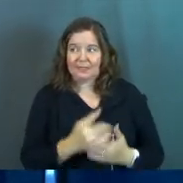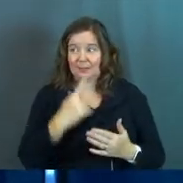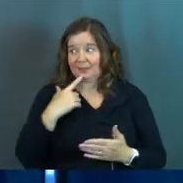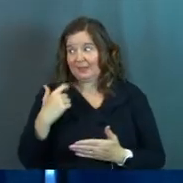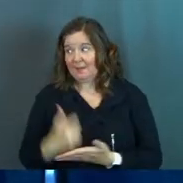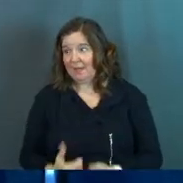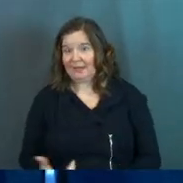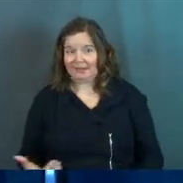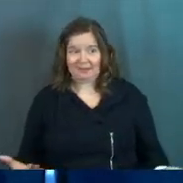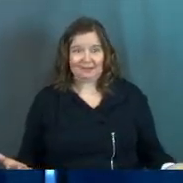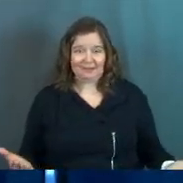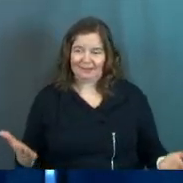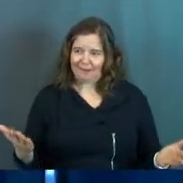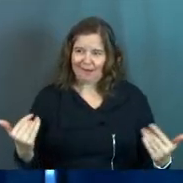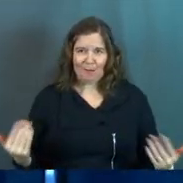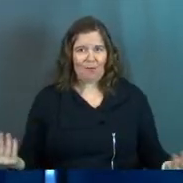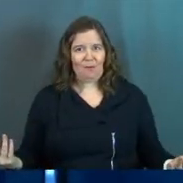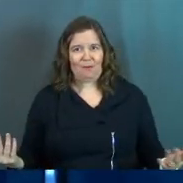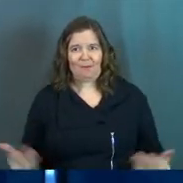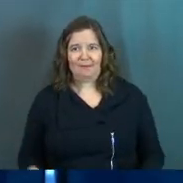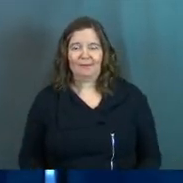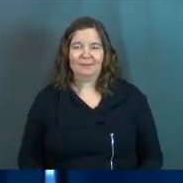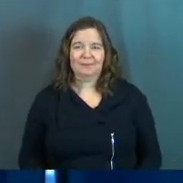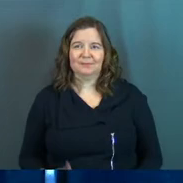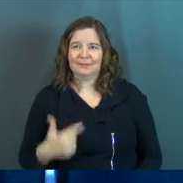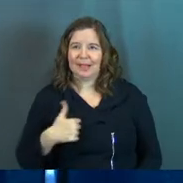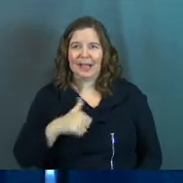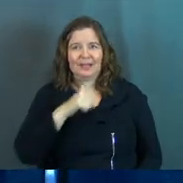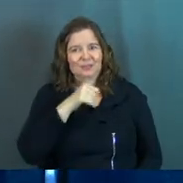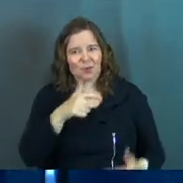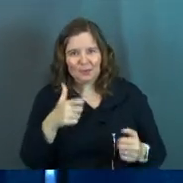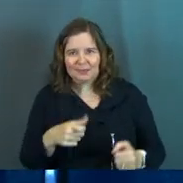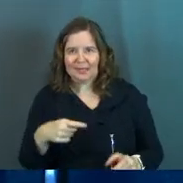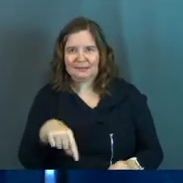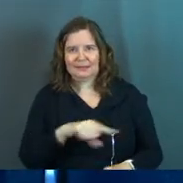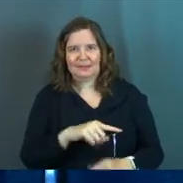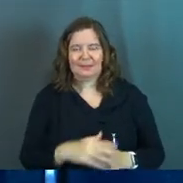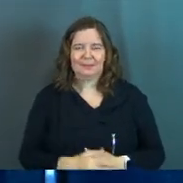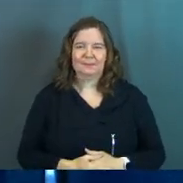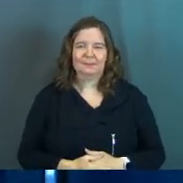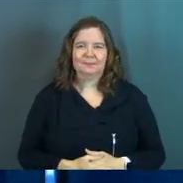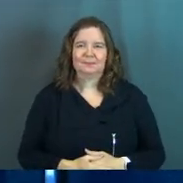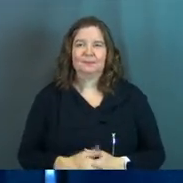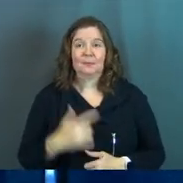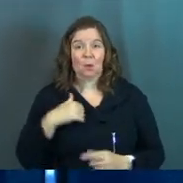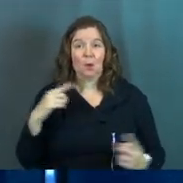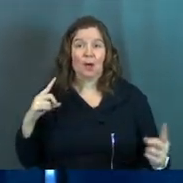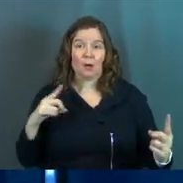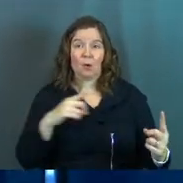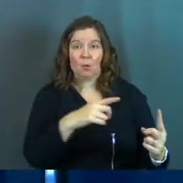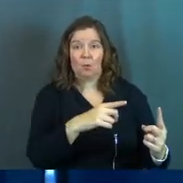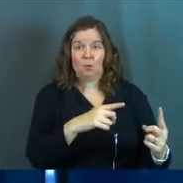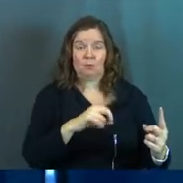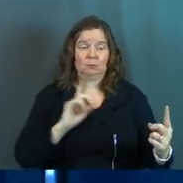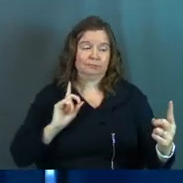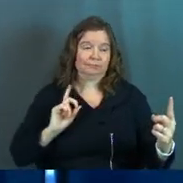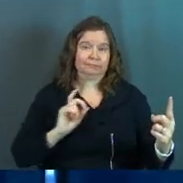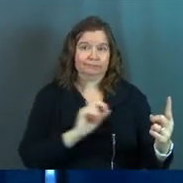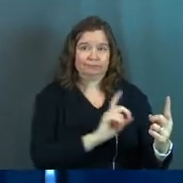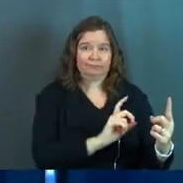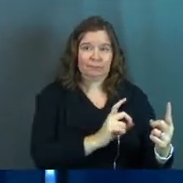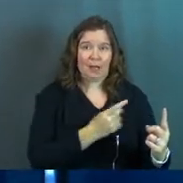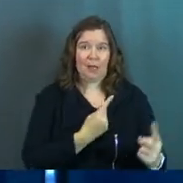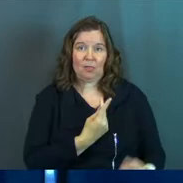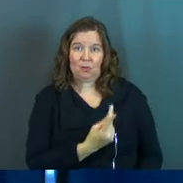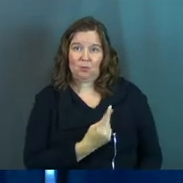Somebody say amen. Come on. I don't text them. No, I go. Just